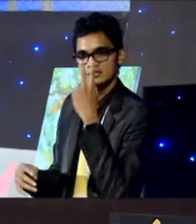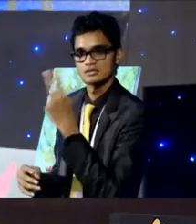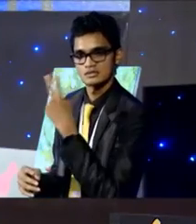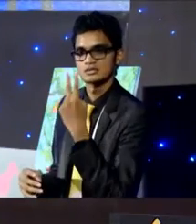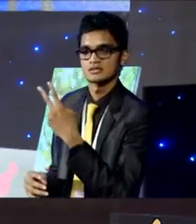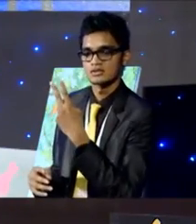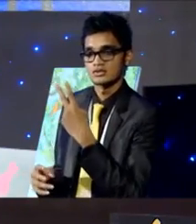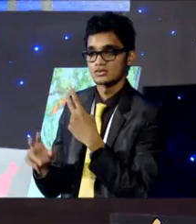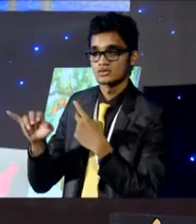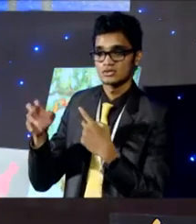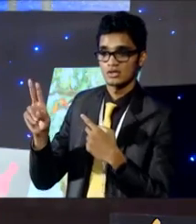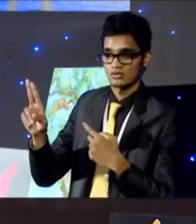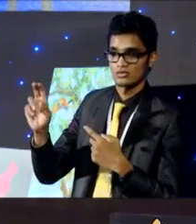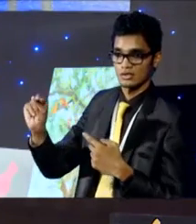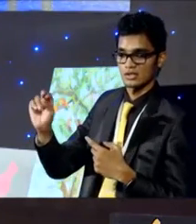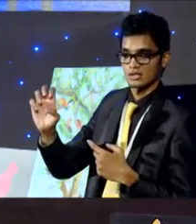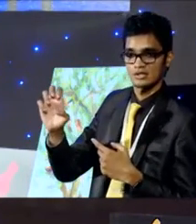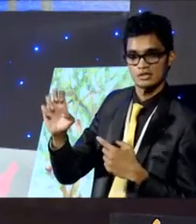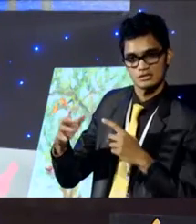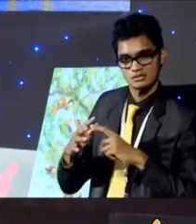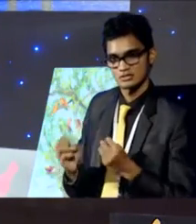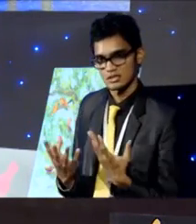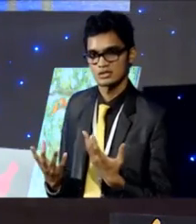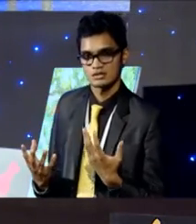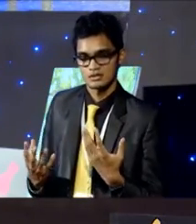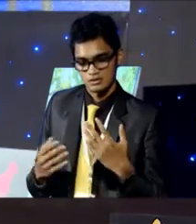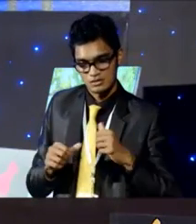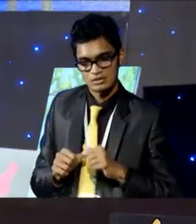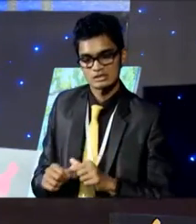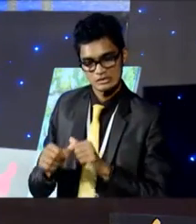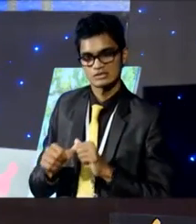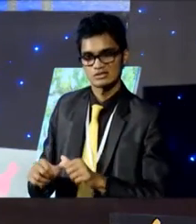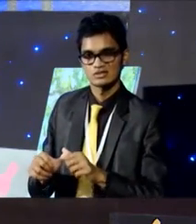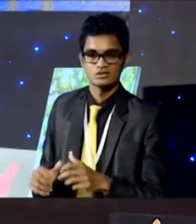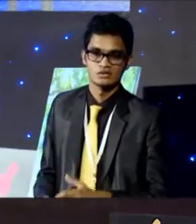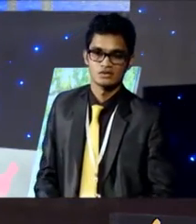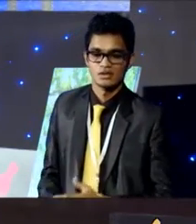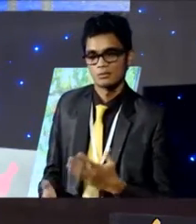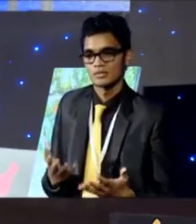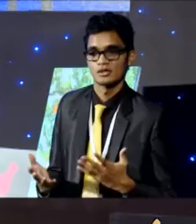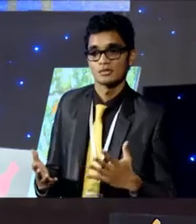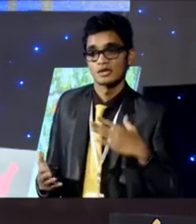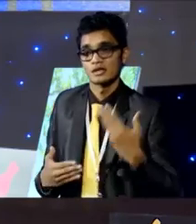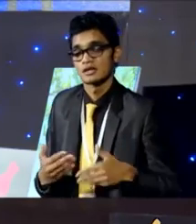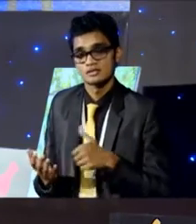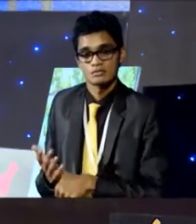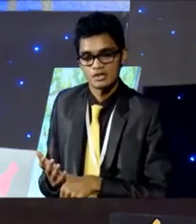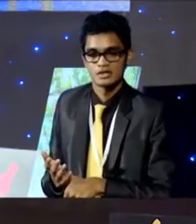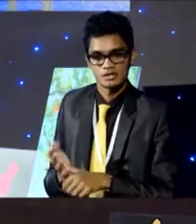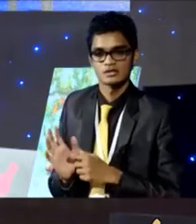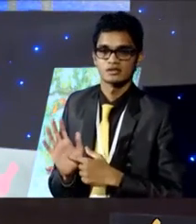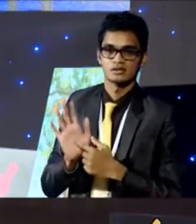three rounds in each place to be sure that we don't miss out. And I think the results will be out in the next month or so. The other